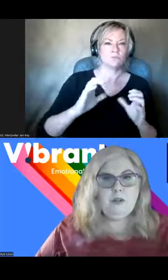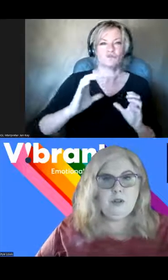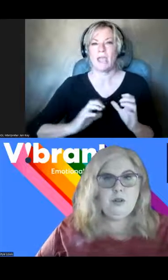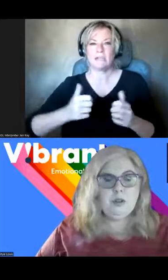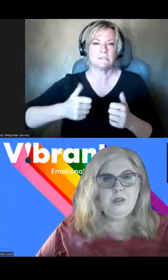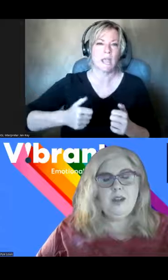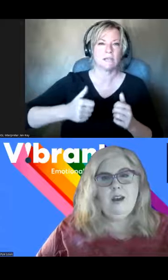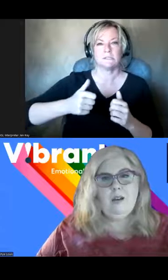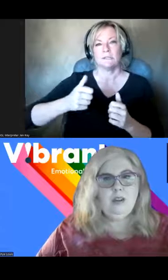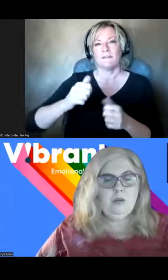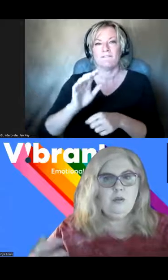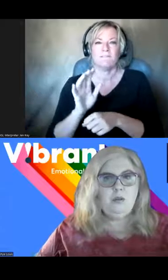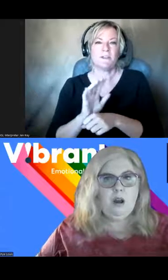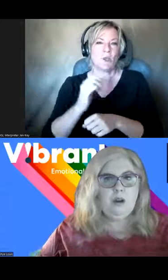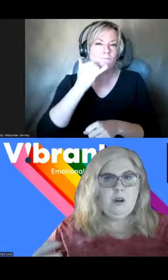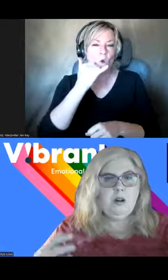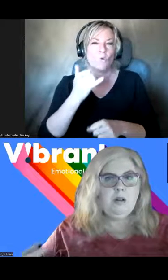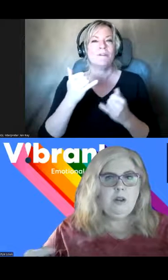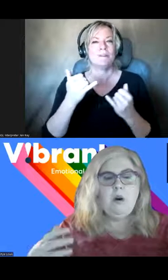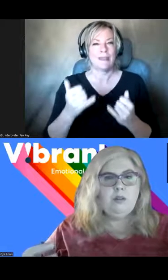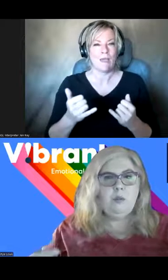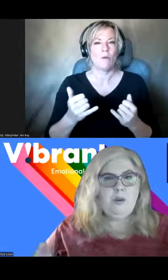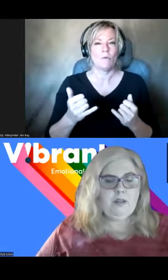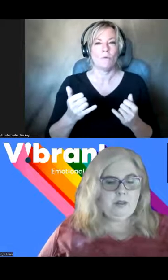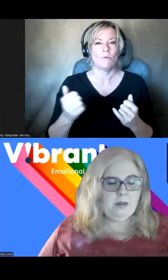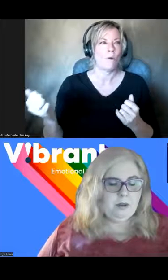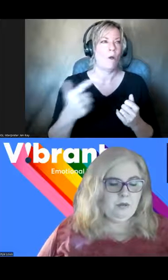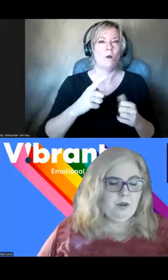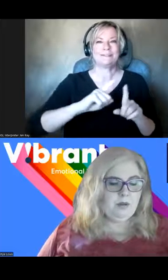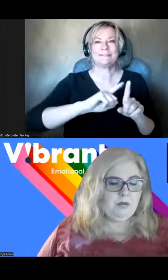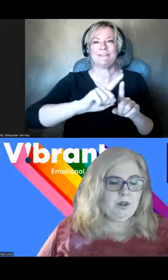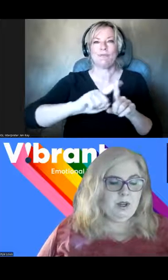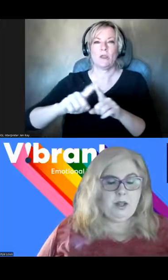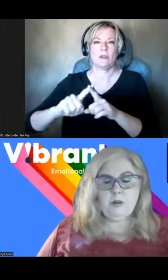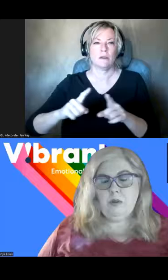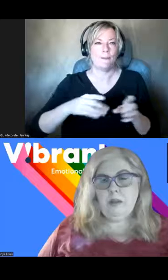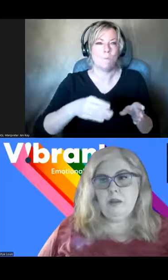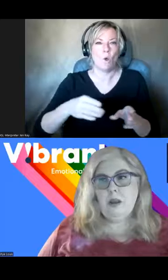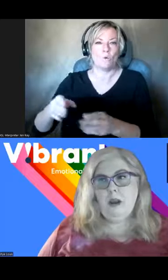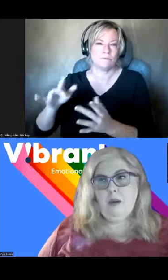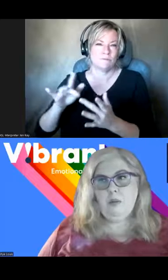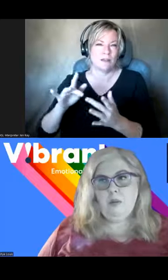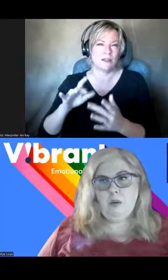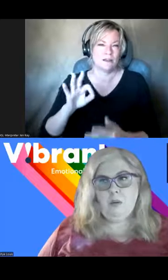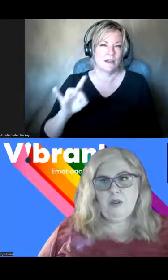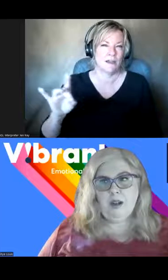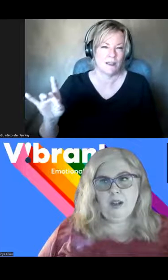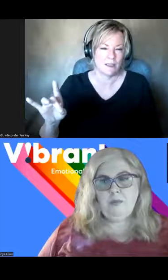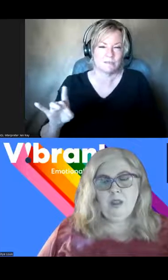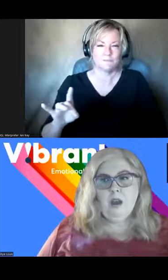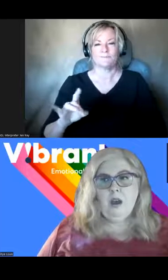text, video phone users now who are, you know, all different modalities of 988 service that